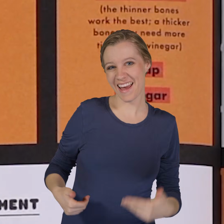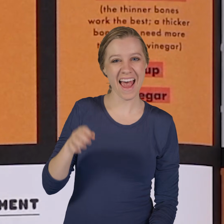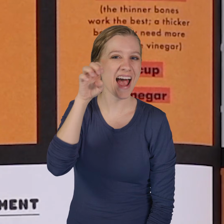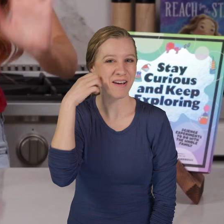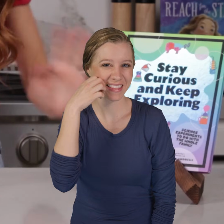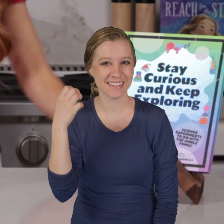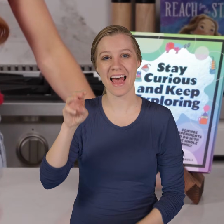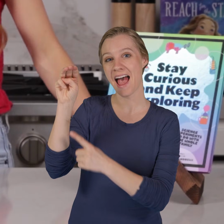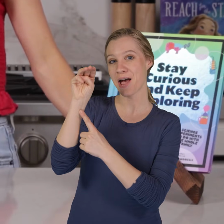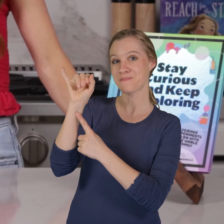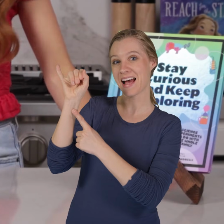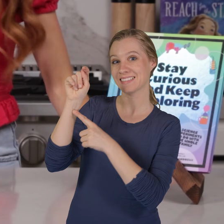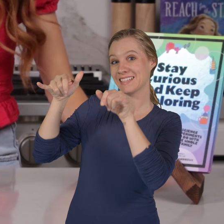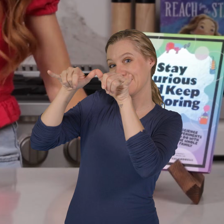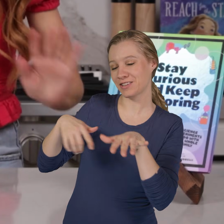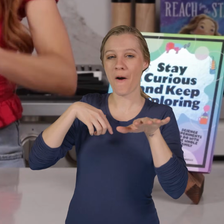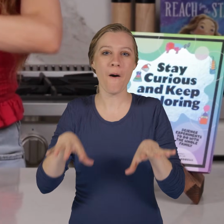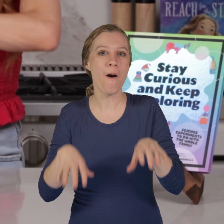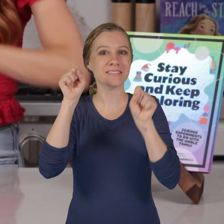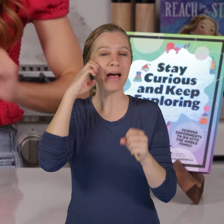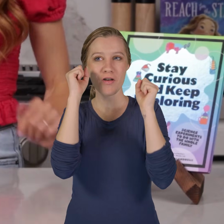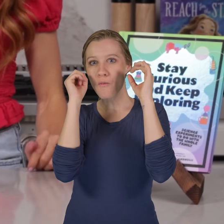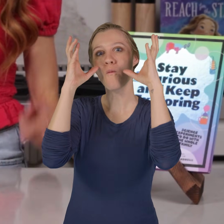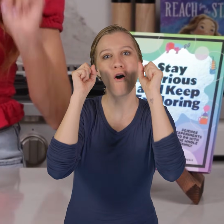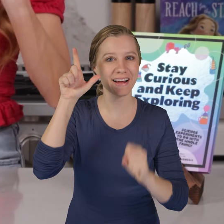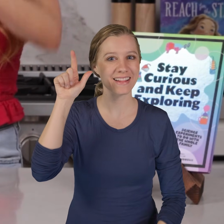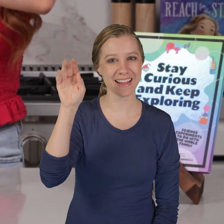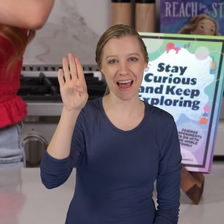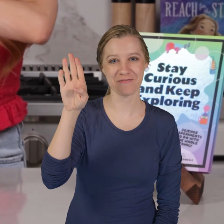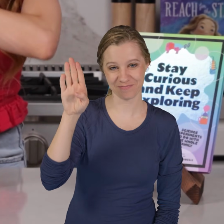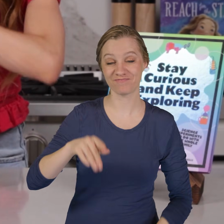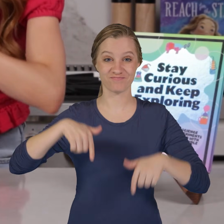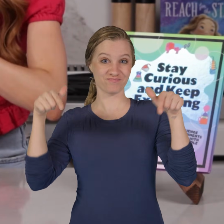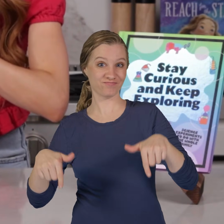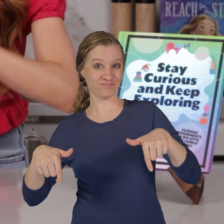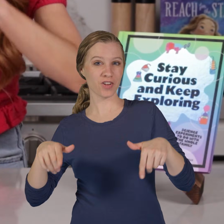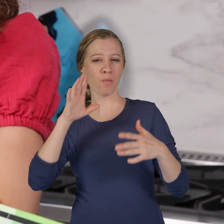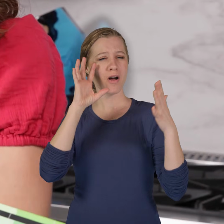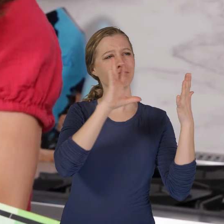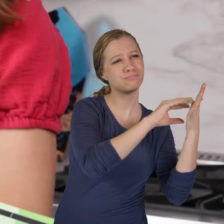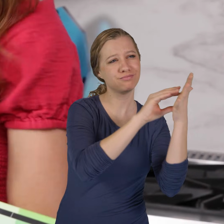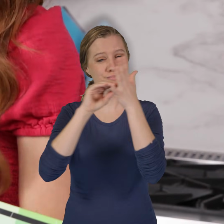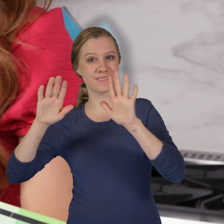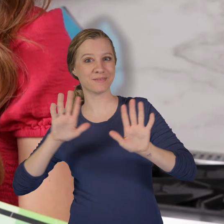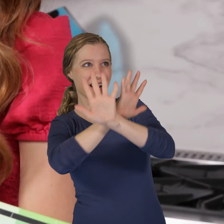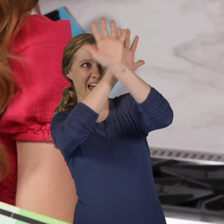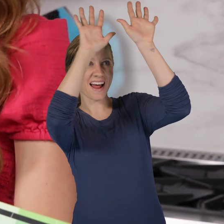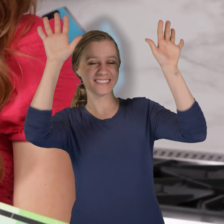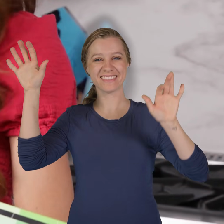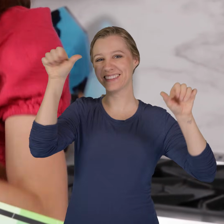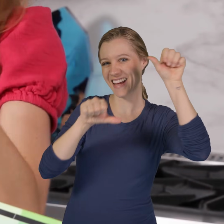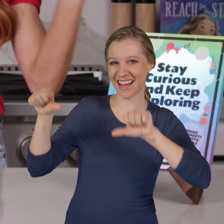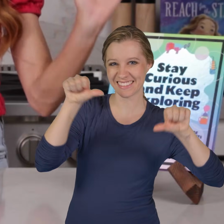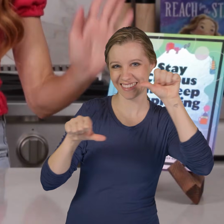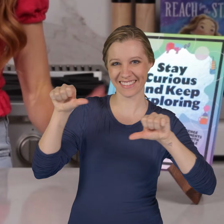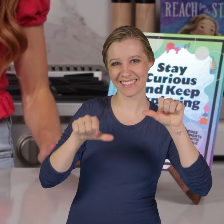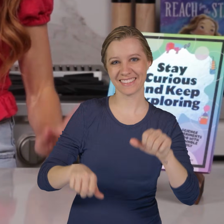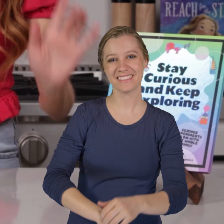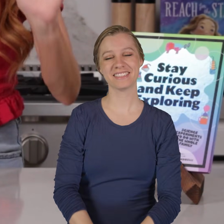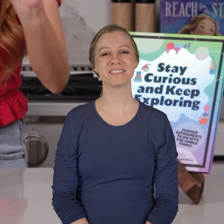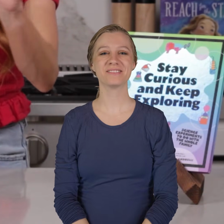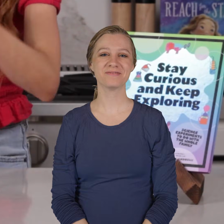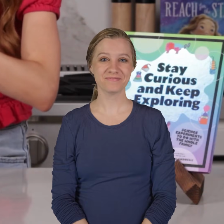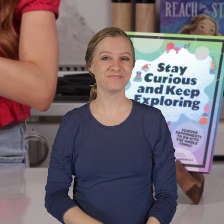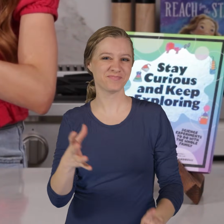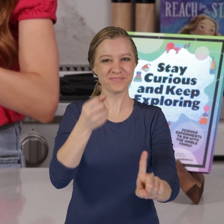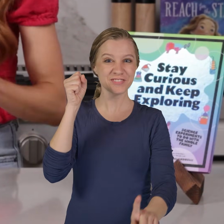experiment. Hi, everyone. I'm Emily Calandrelli, MIT engineer and host of Emily's Wonder Lab. And on my channel, we learn about all things